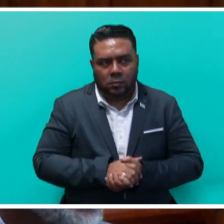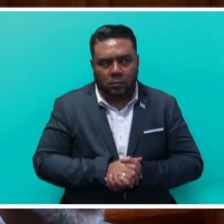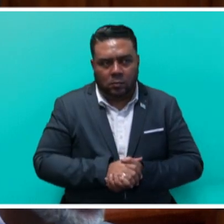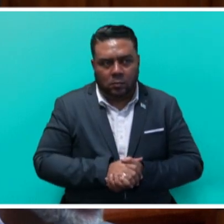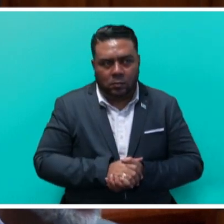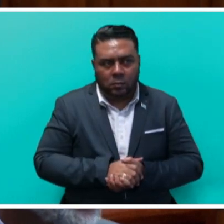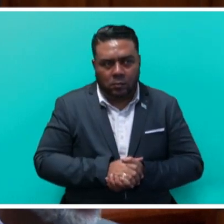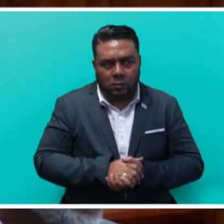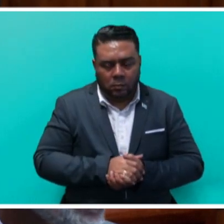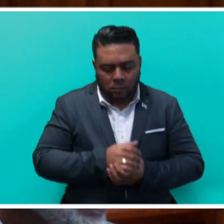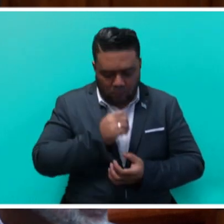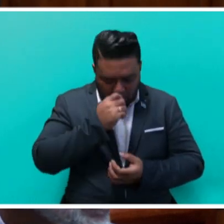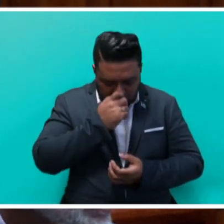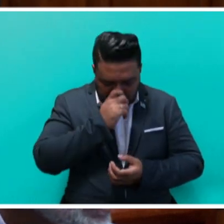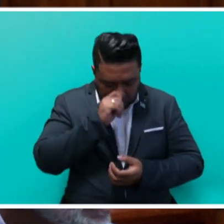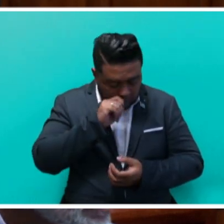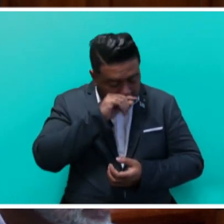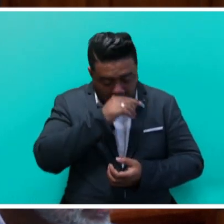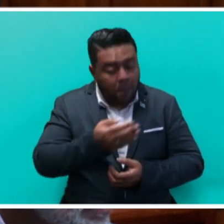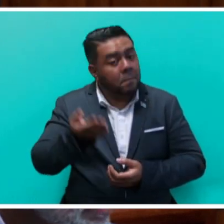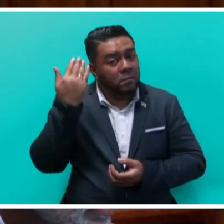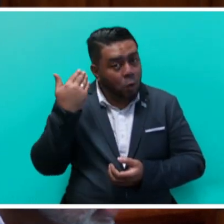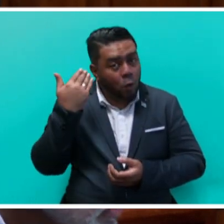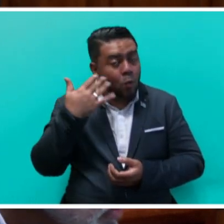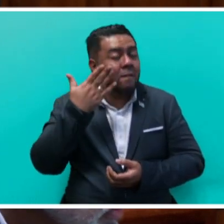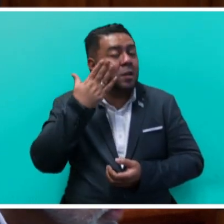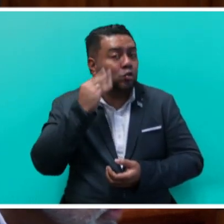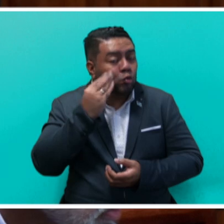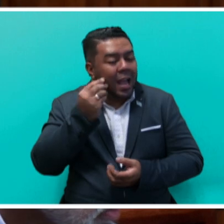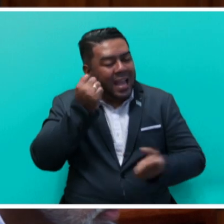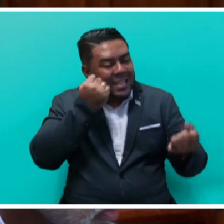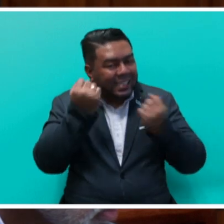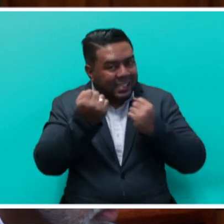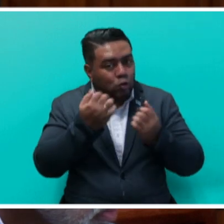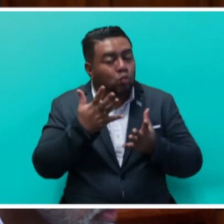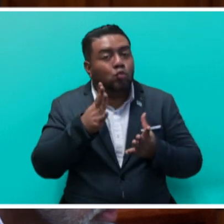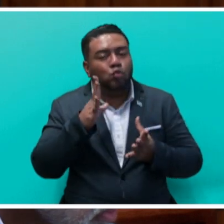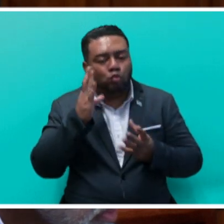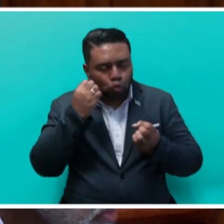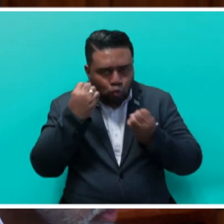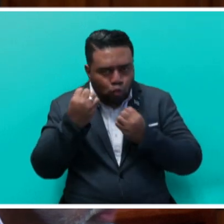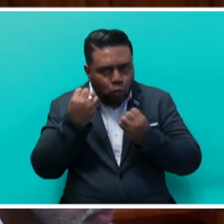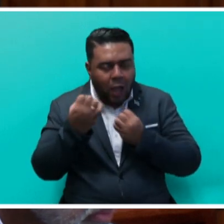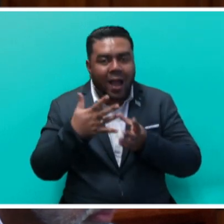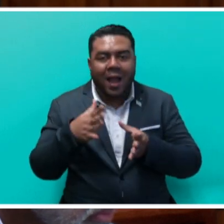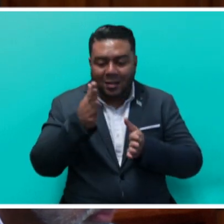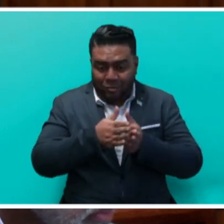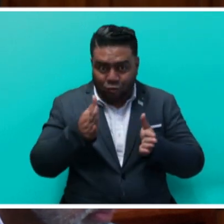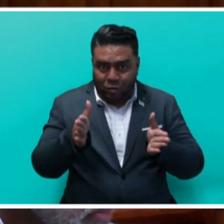Initially, the emphasis was placed on the sugar industry. However, it has gradually